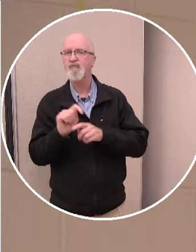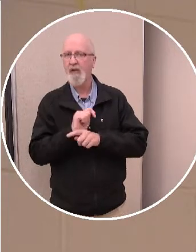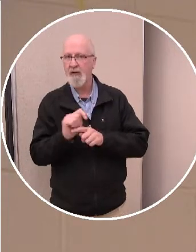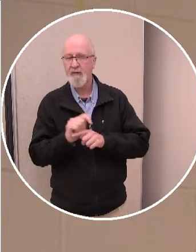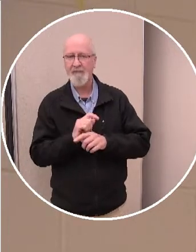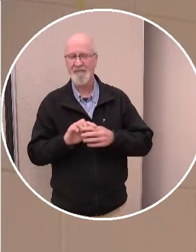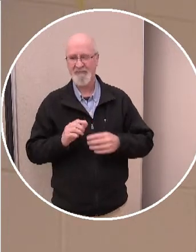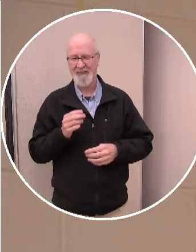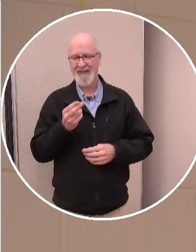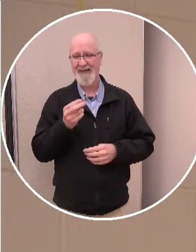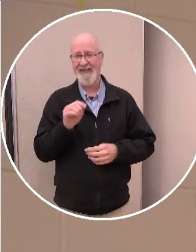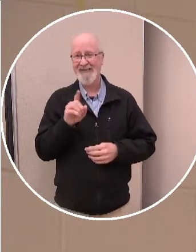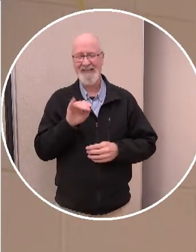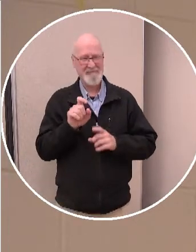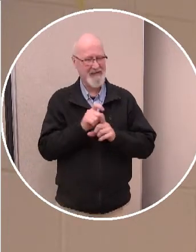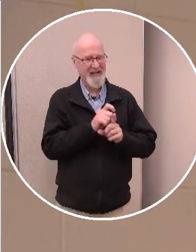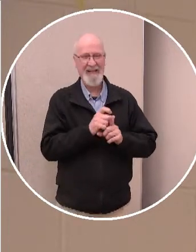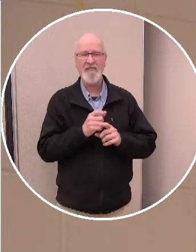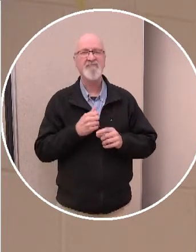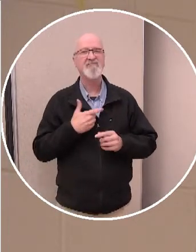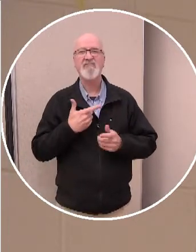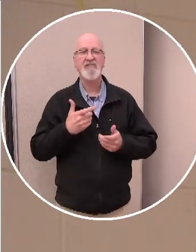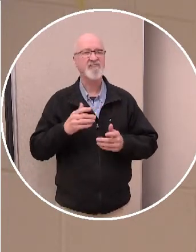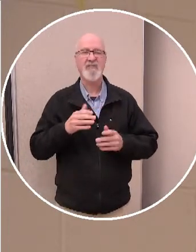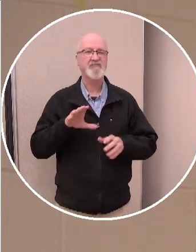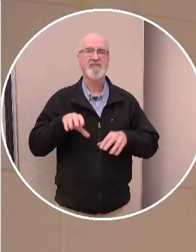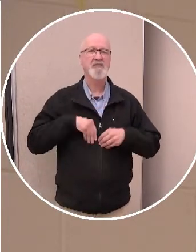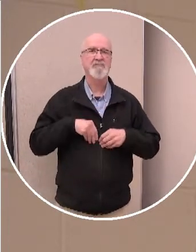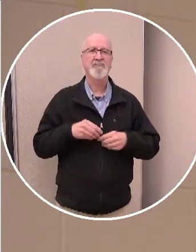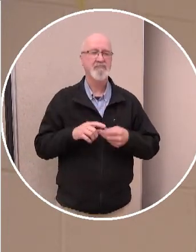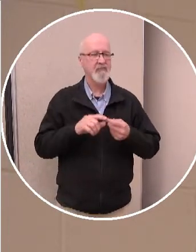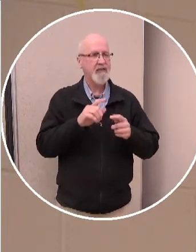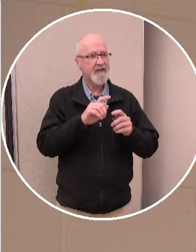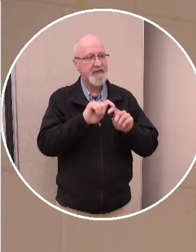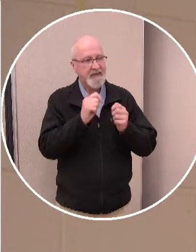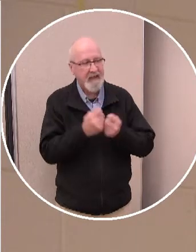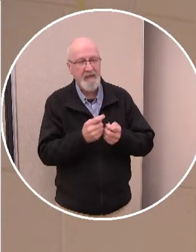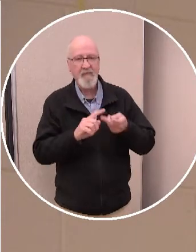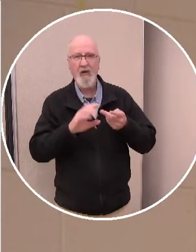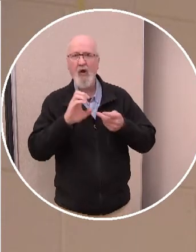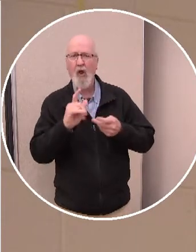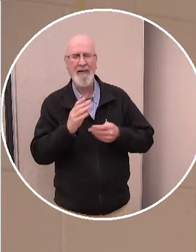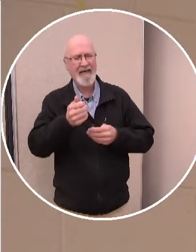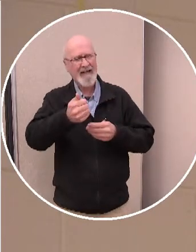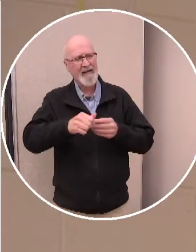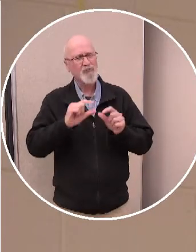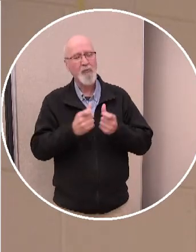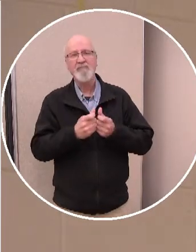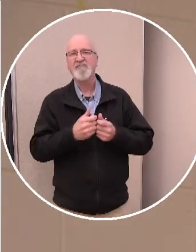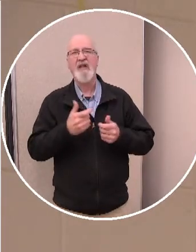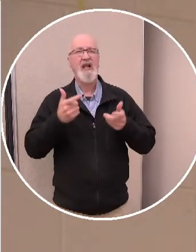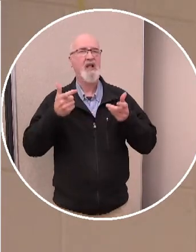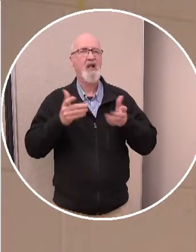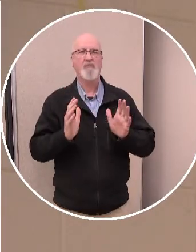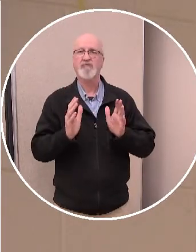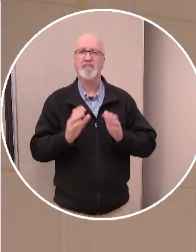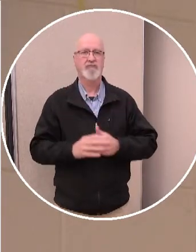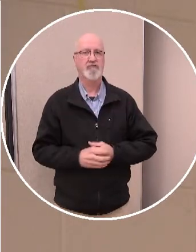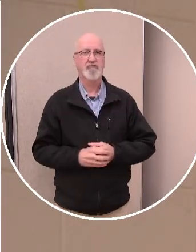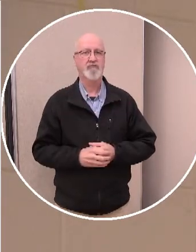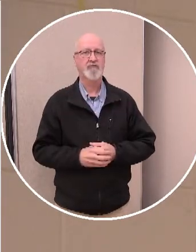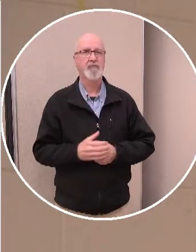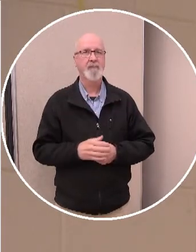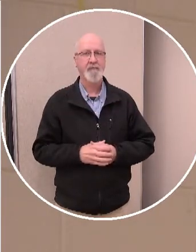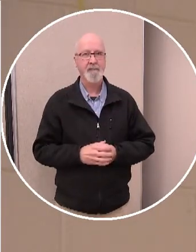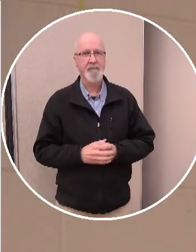not to be tolerated among student athletes, teams, clubs, or any organized group within school communities. Next slide.